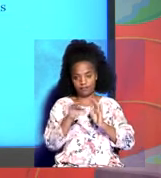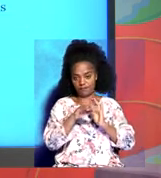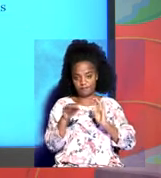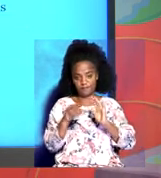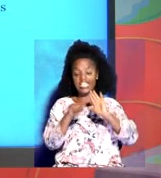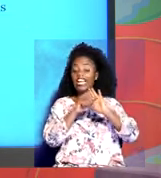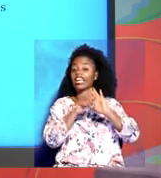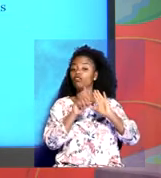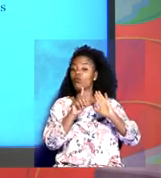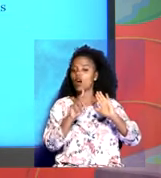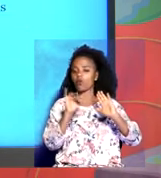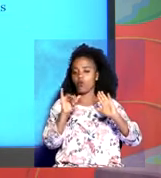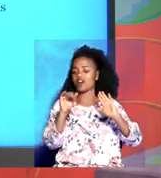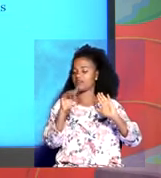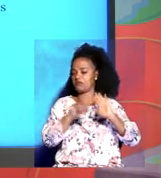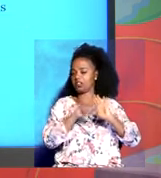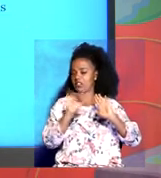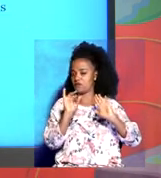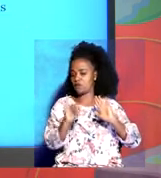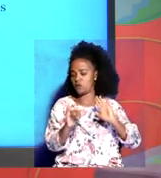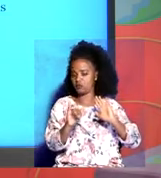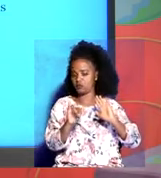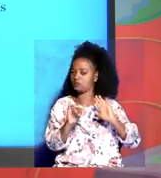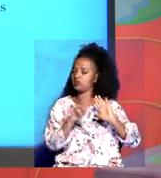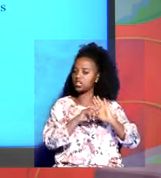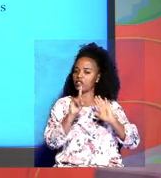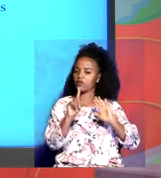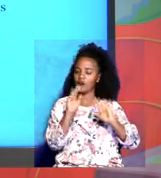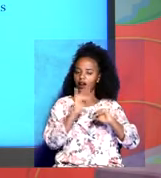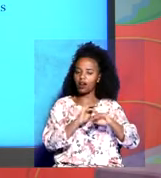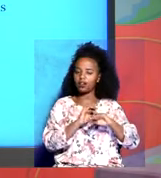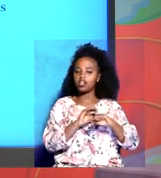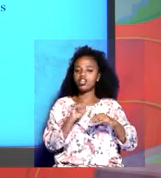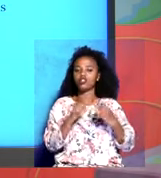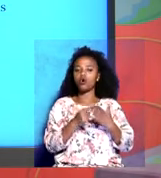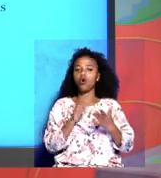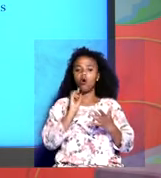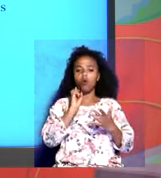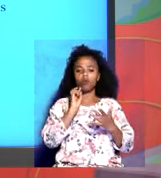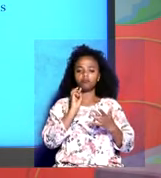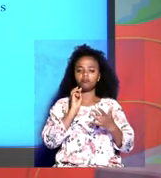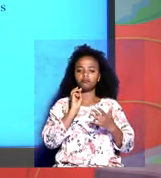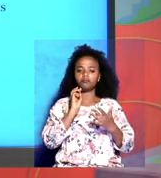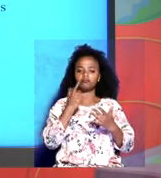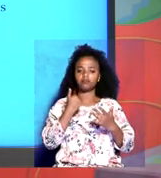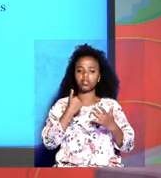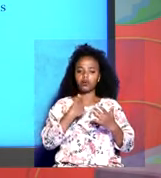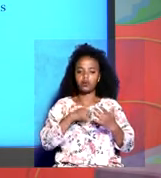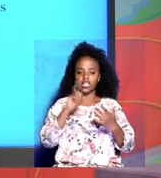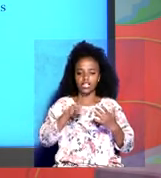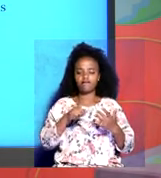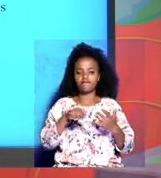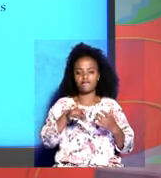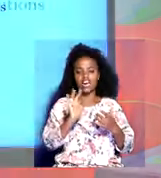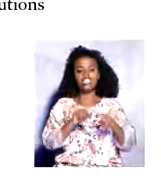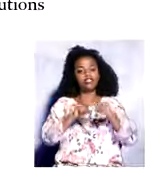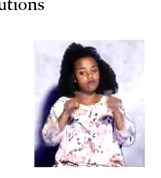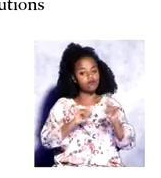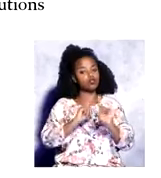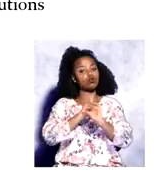negative 1. And we need to find the particular solution on the